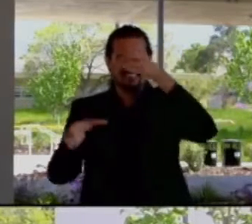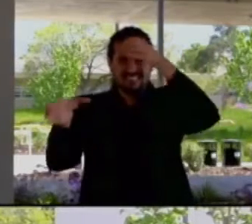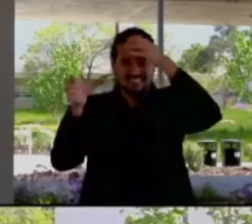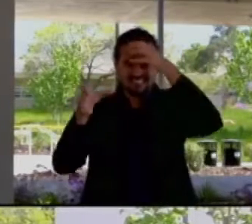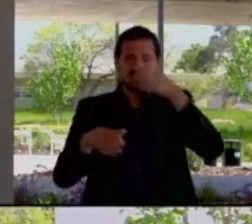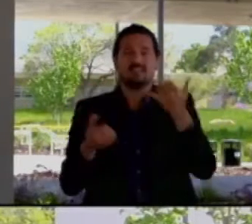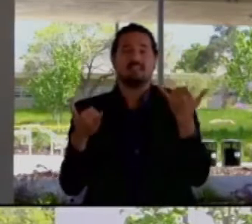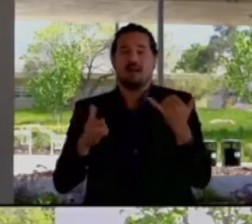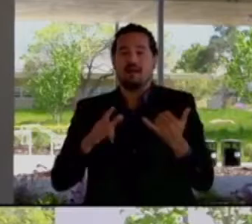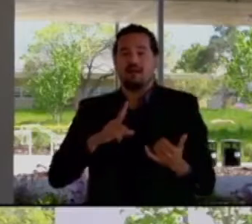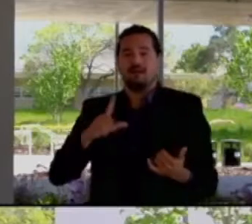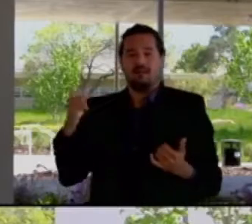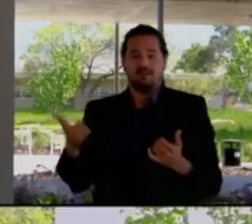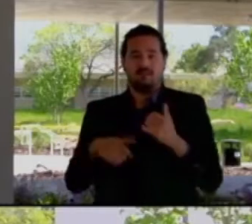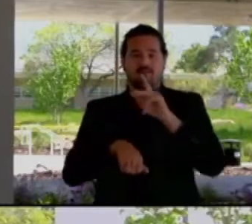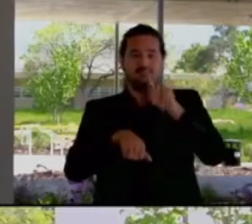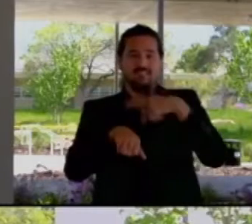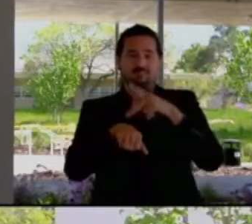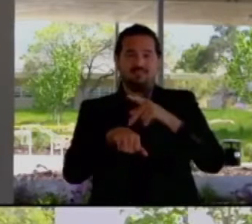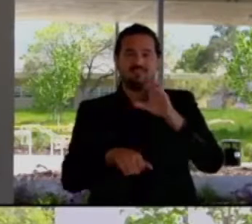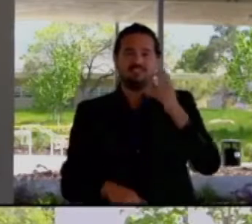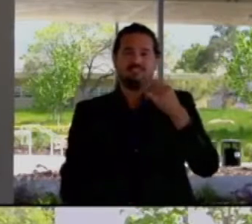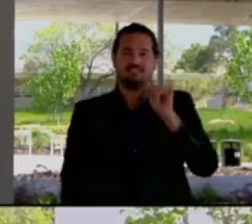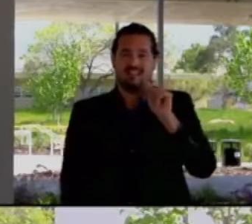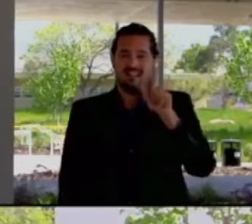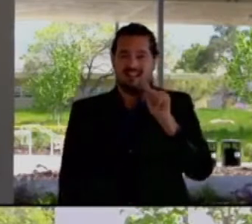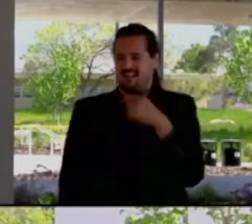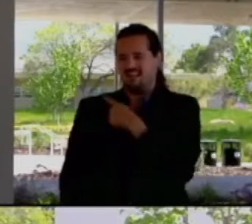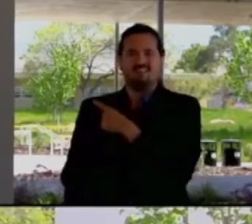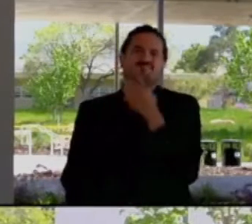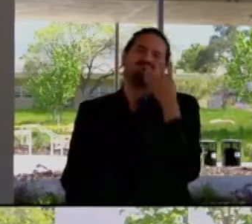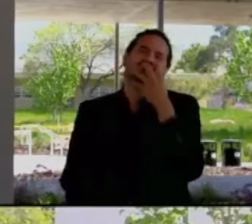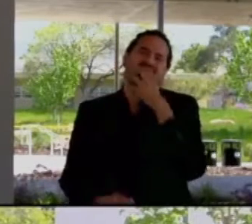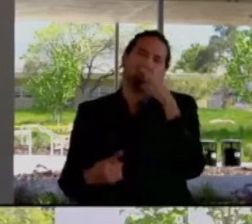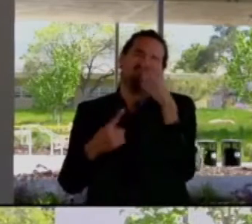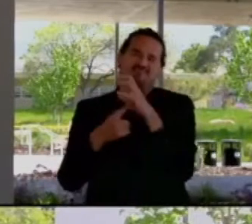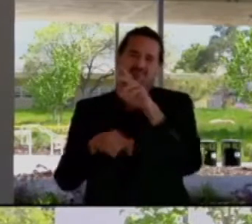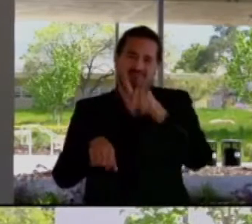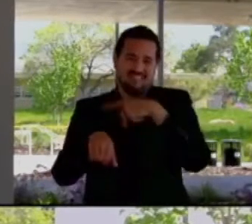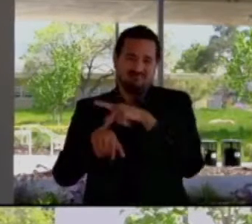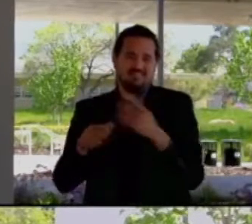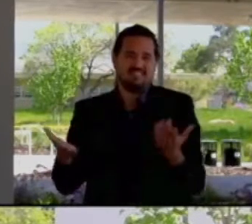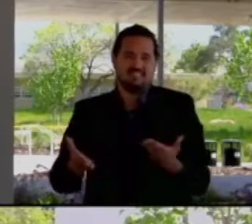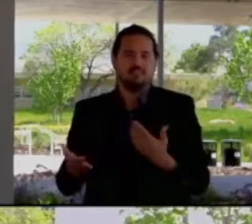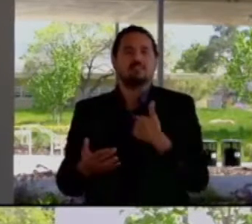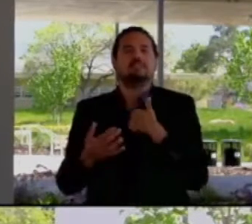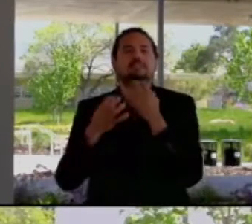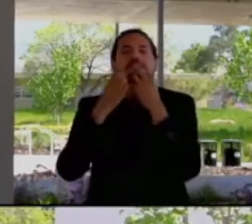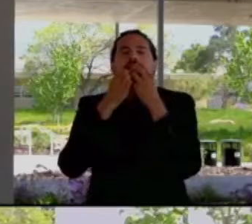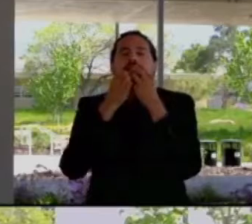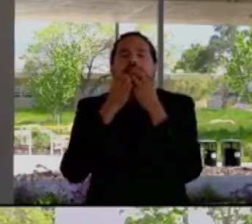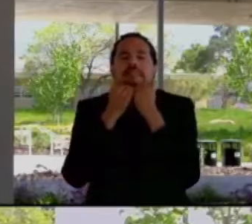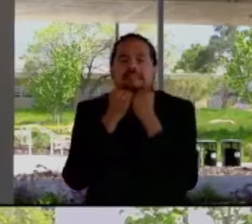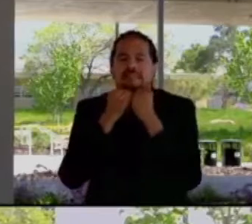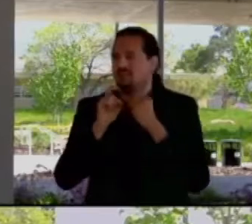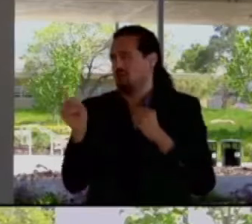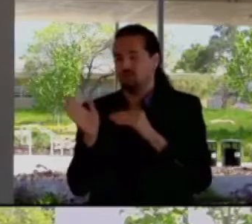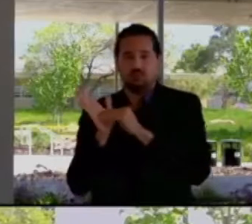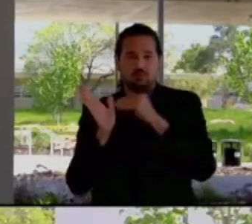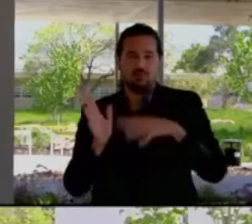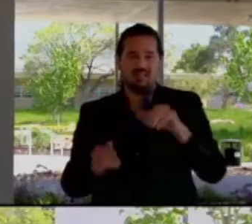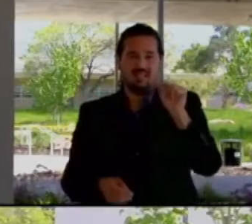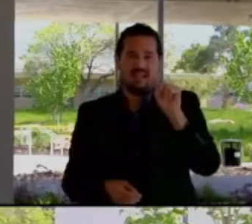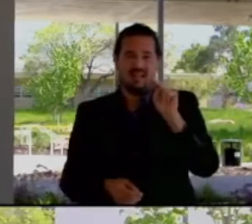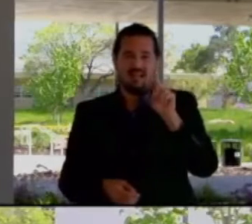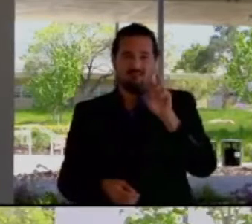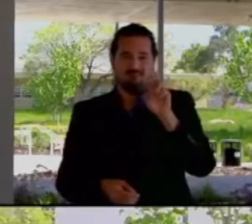it's really Andrea, who you're going to hear from, that I think is really important, because the more I think young people are talking to young people, the better